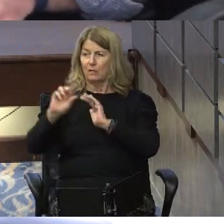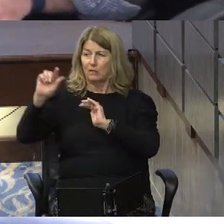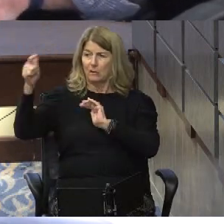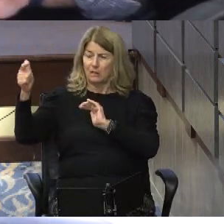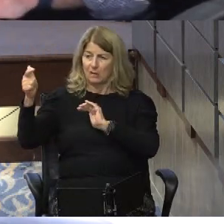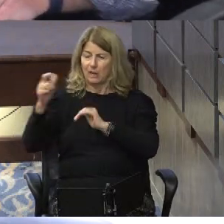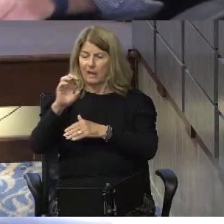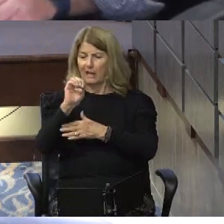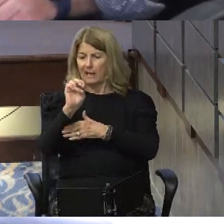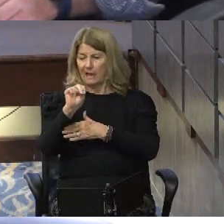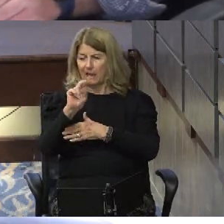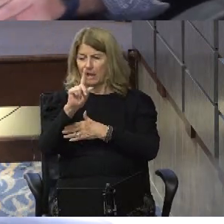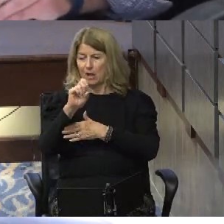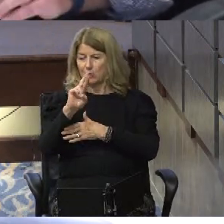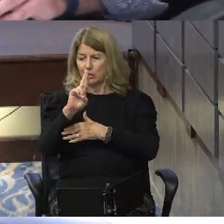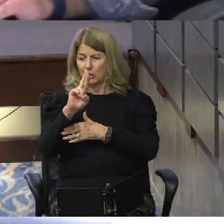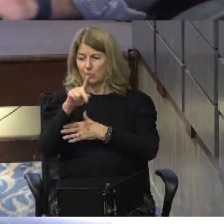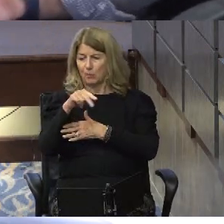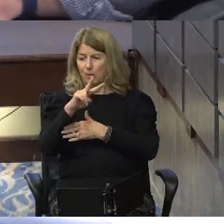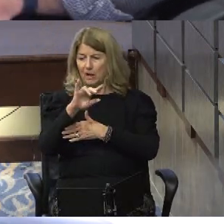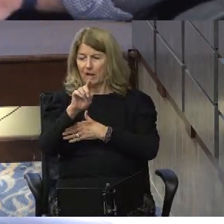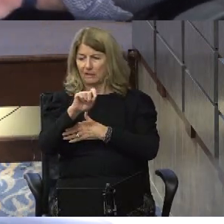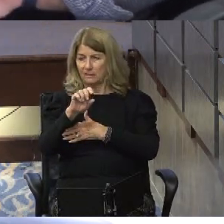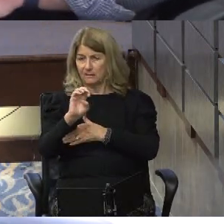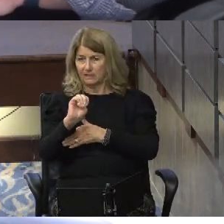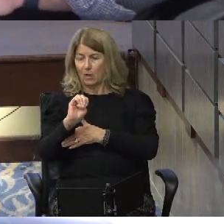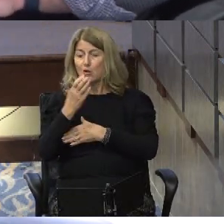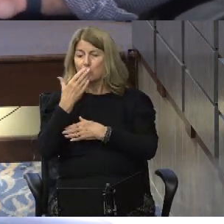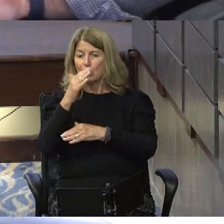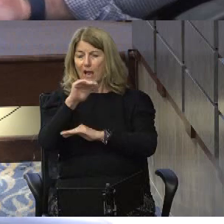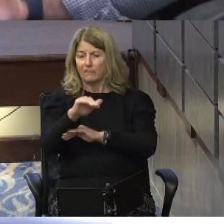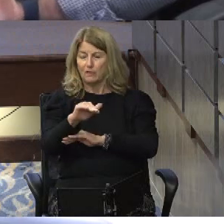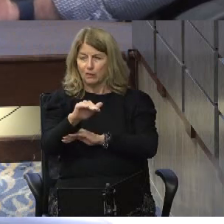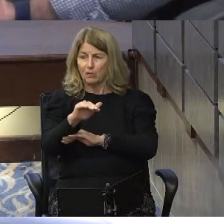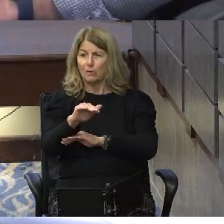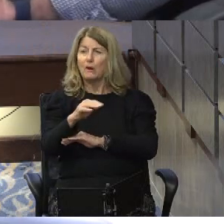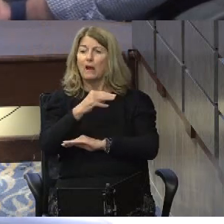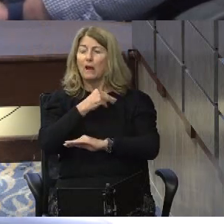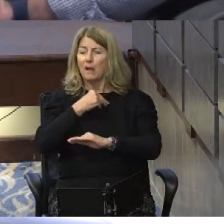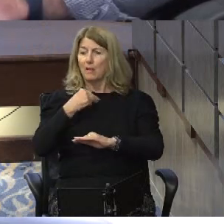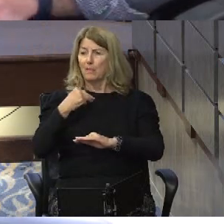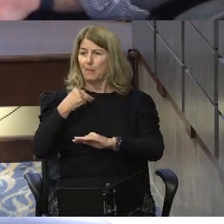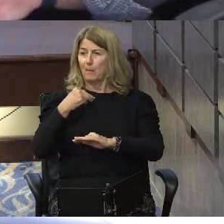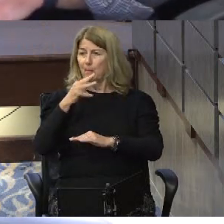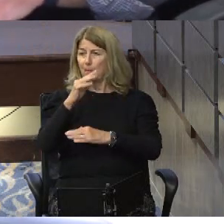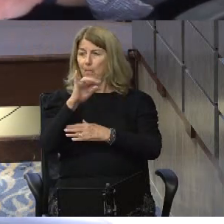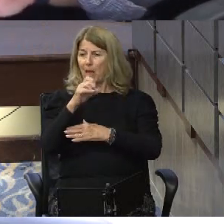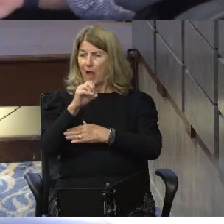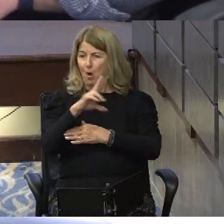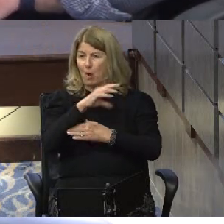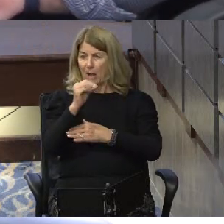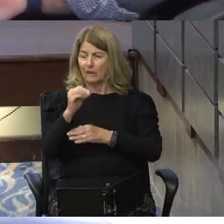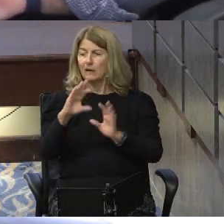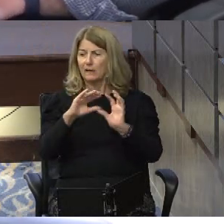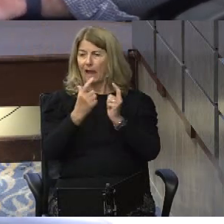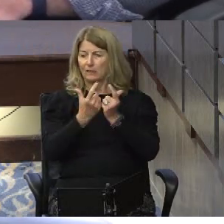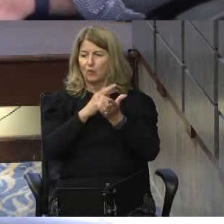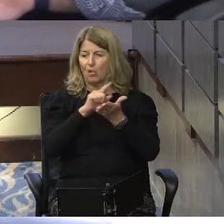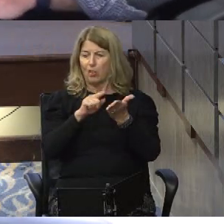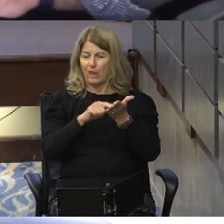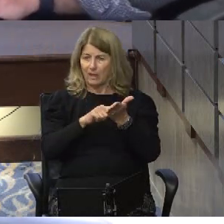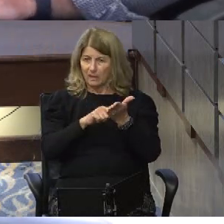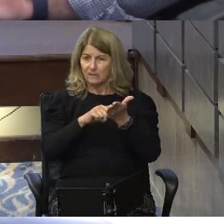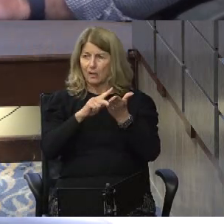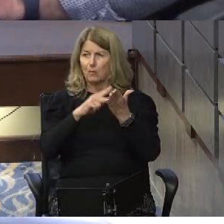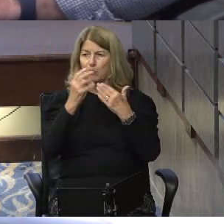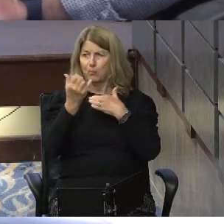Yeah. Good afternoon, Mayor and Council. As Bradley mentioned, this project has the potential to assist